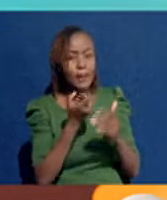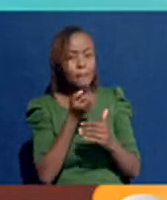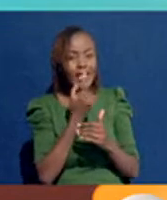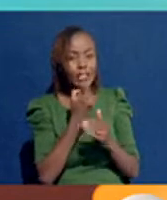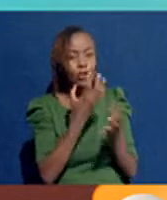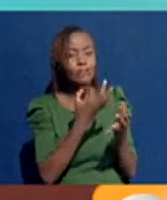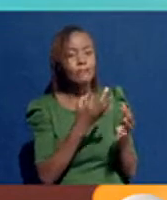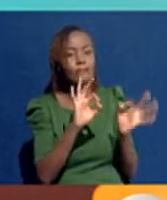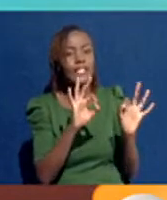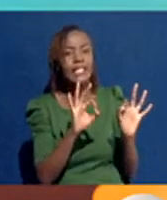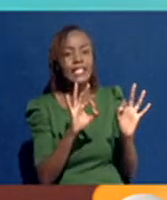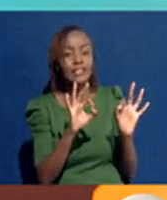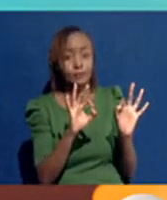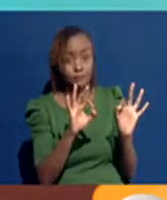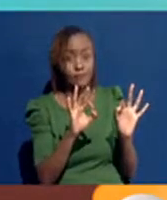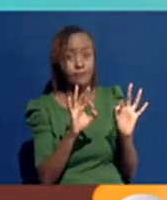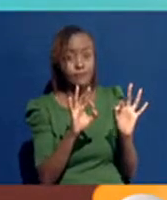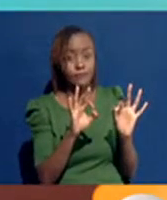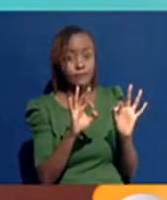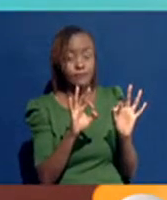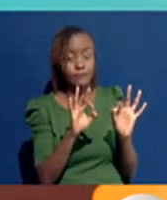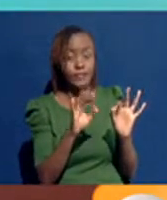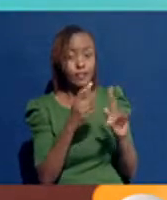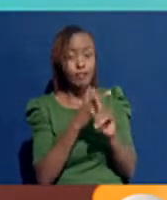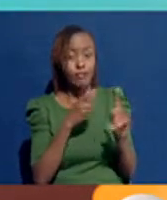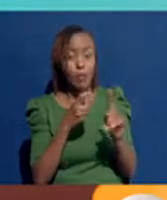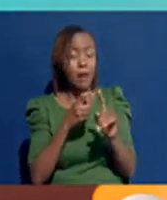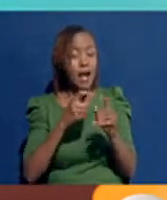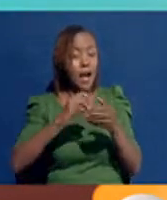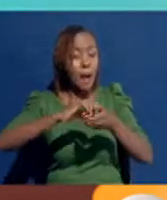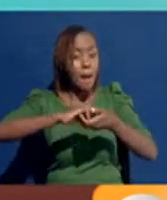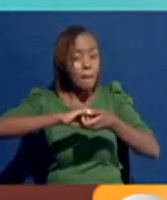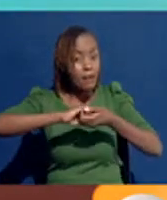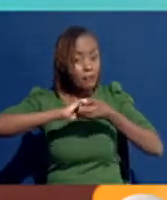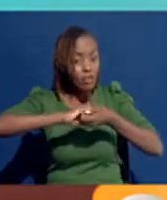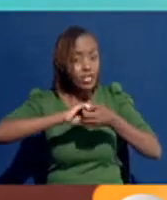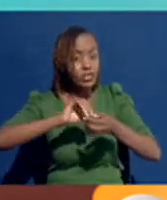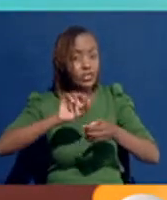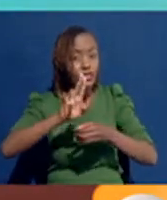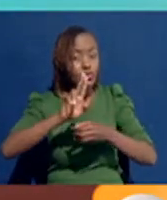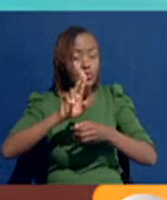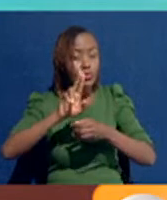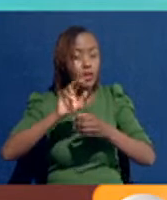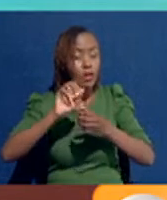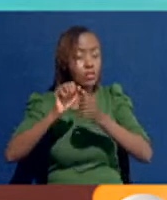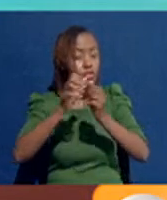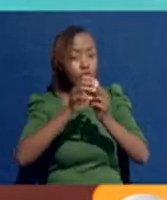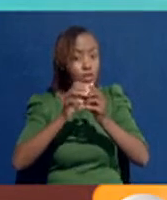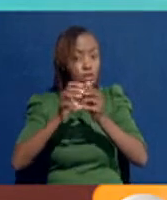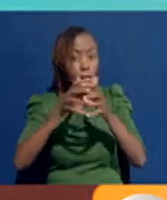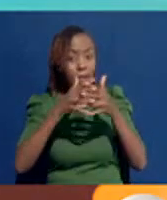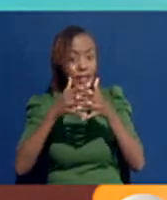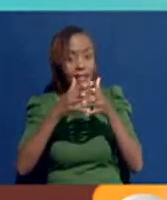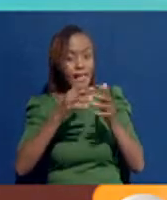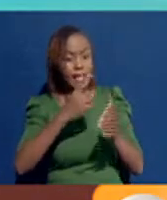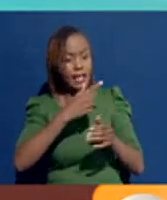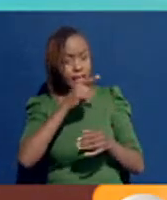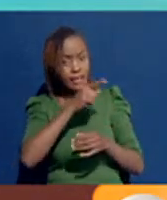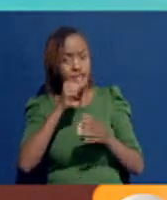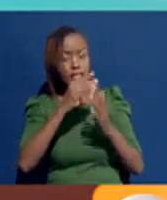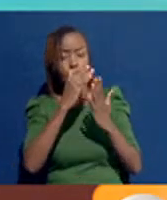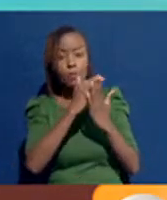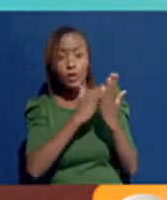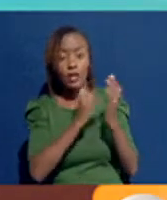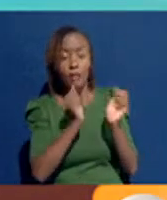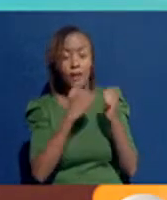free from Maximum Foundation in the US. So this is a program whereby we hold every 2 weeks, our doctors